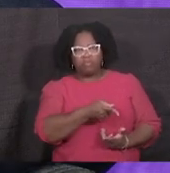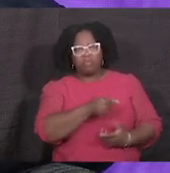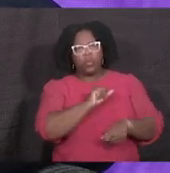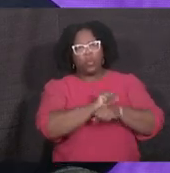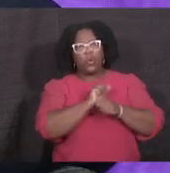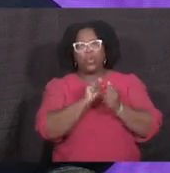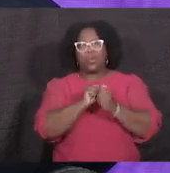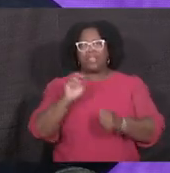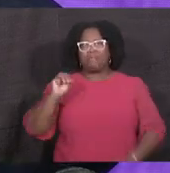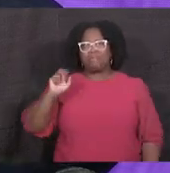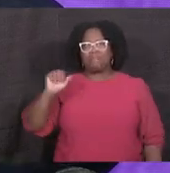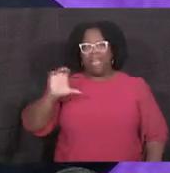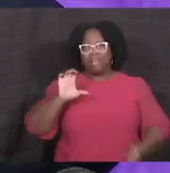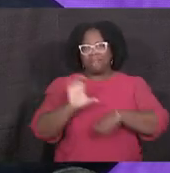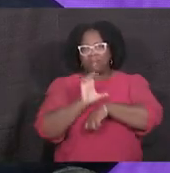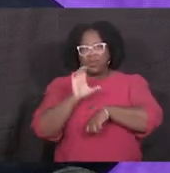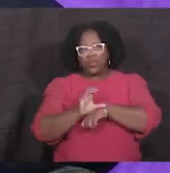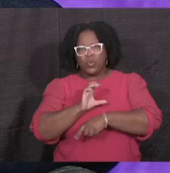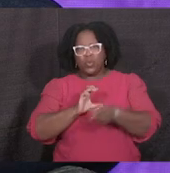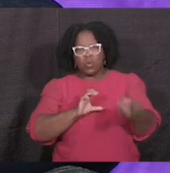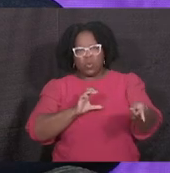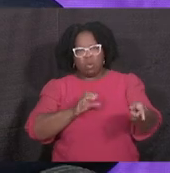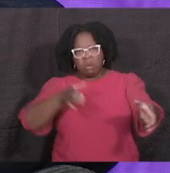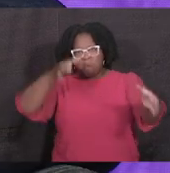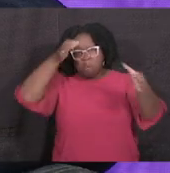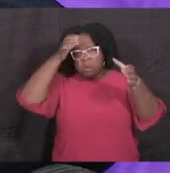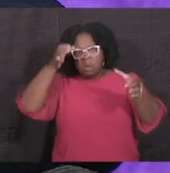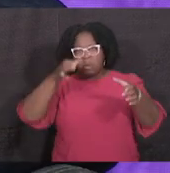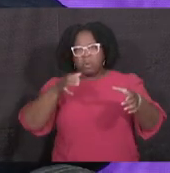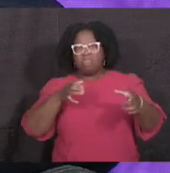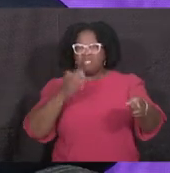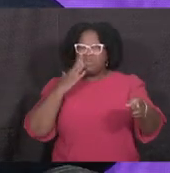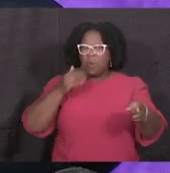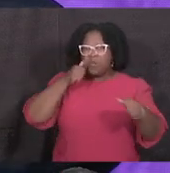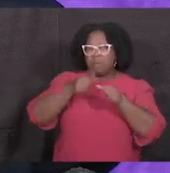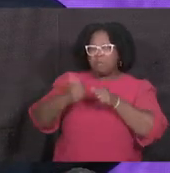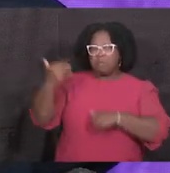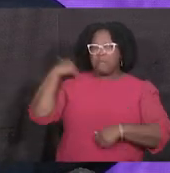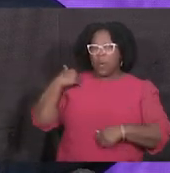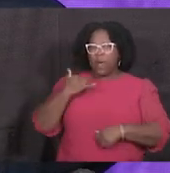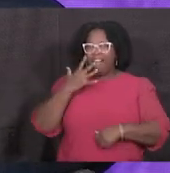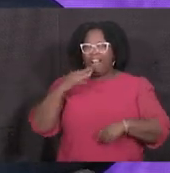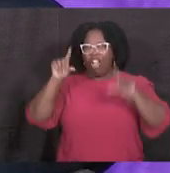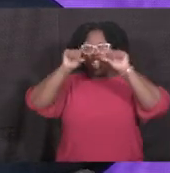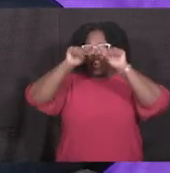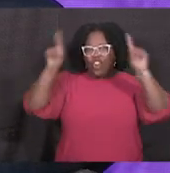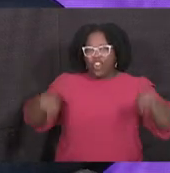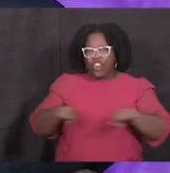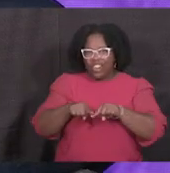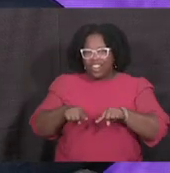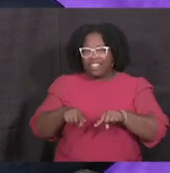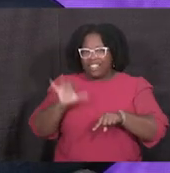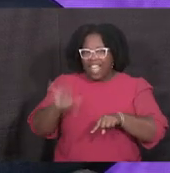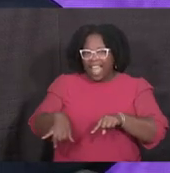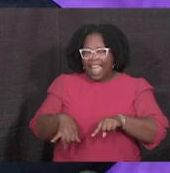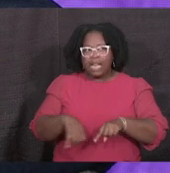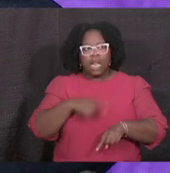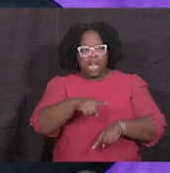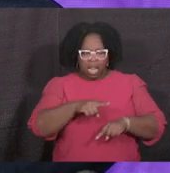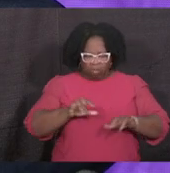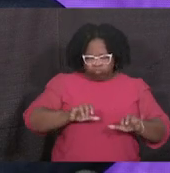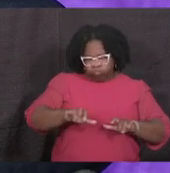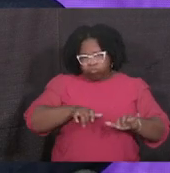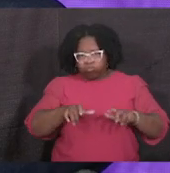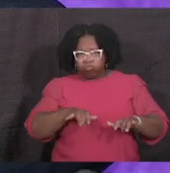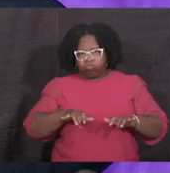Mac computers. And we know the ones that were colored and all that kind of stuff. Yeah. And he was going crazy with it. He was doing really